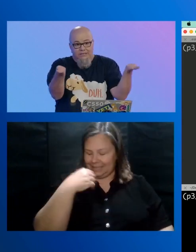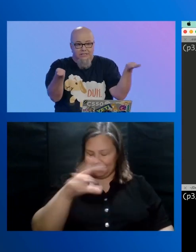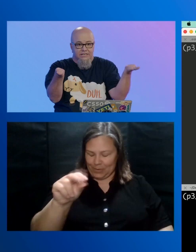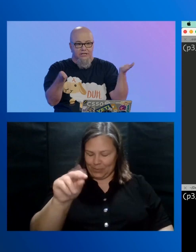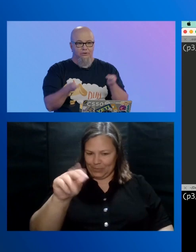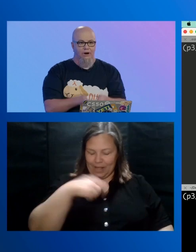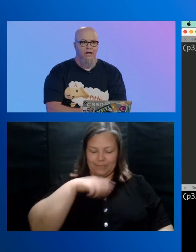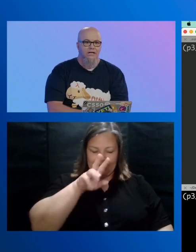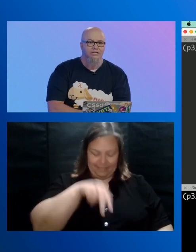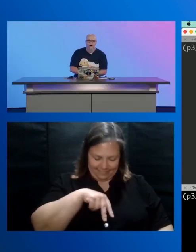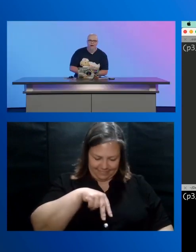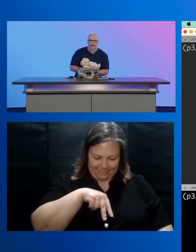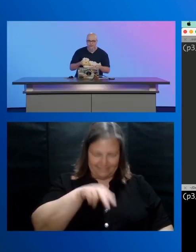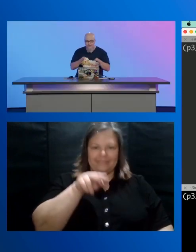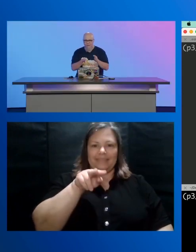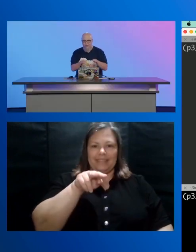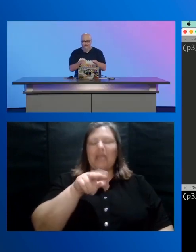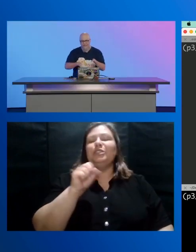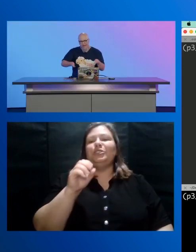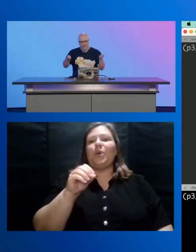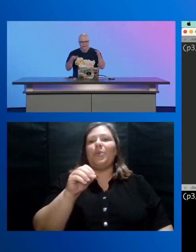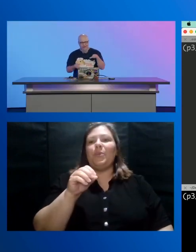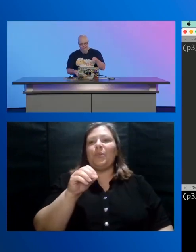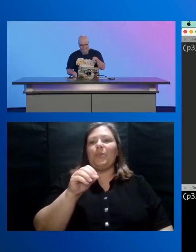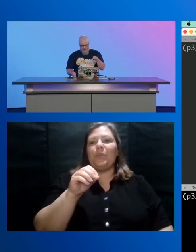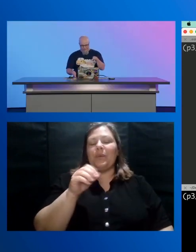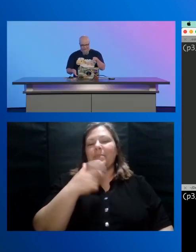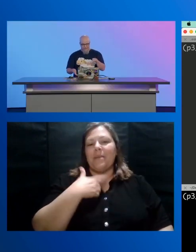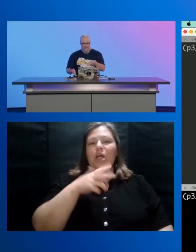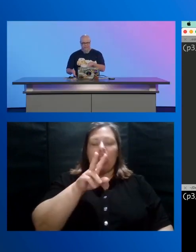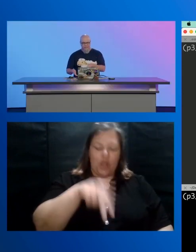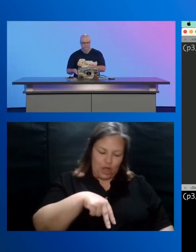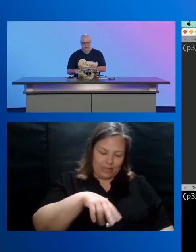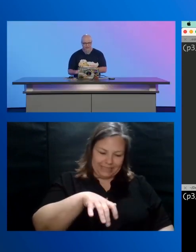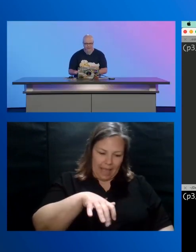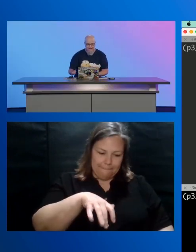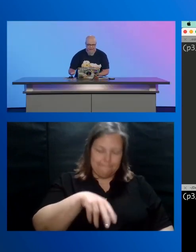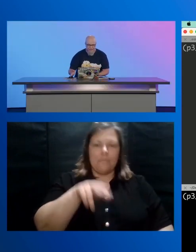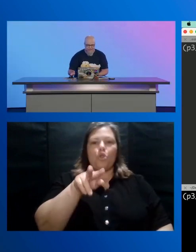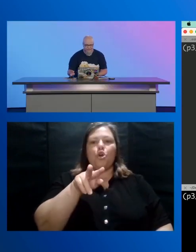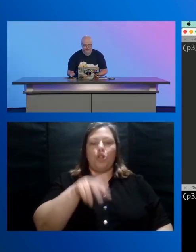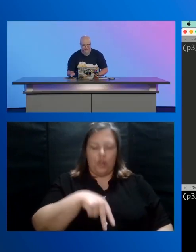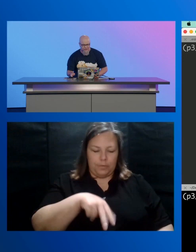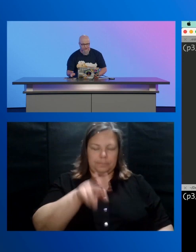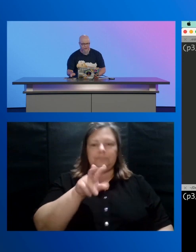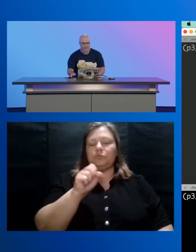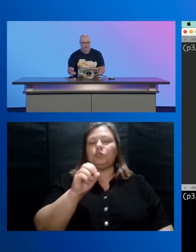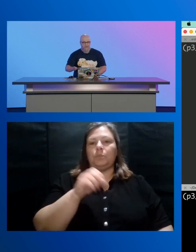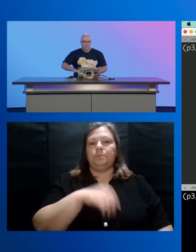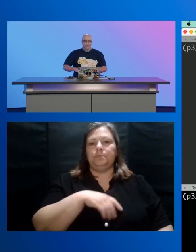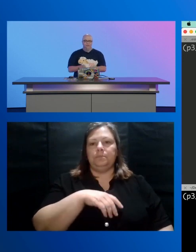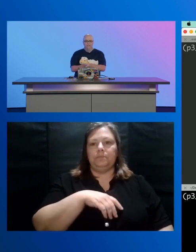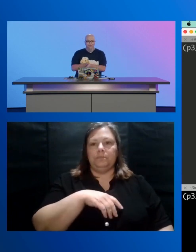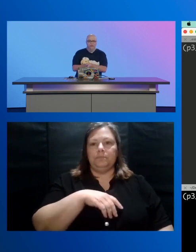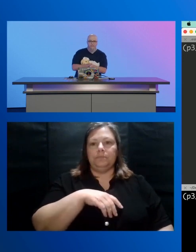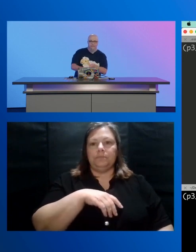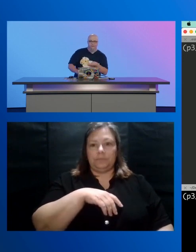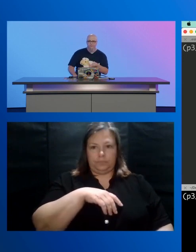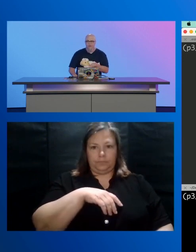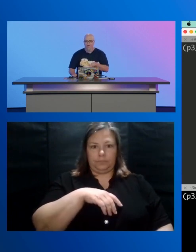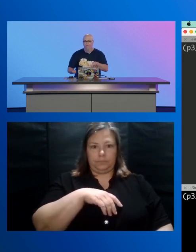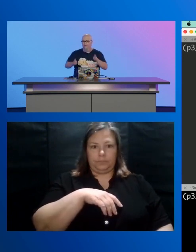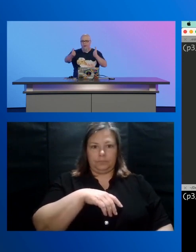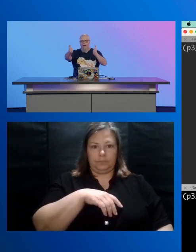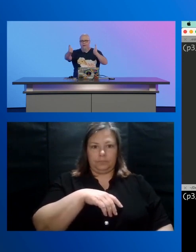I mean, it's contextual, right? So I may be looking down a little bit here, but yeah, let's jump in and let's get started. So the first thing we're going to